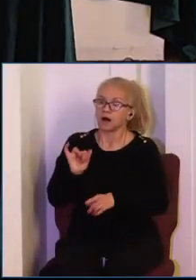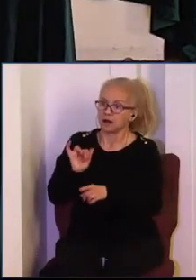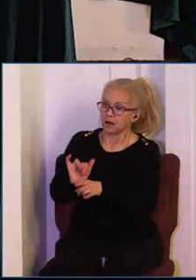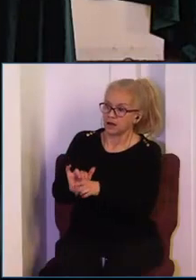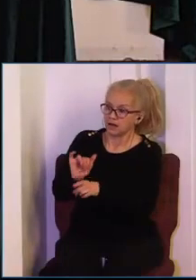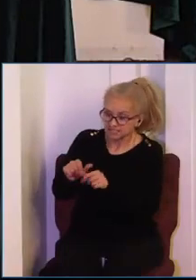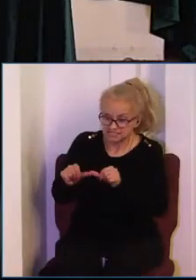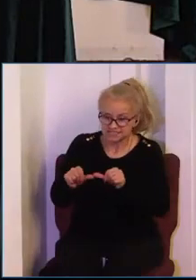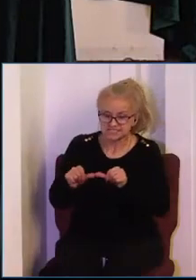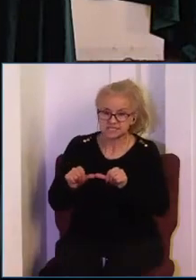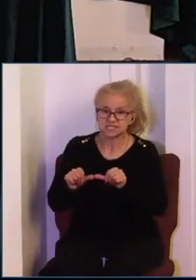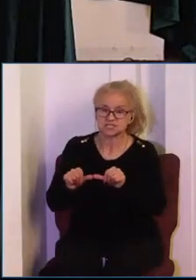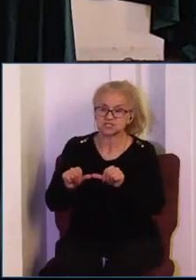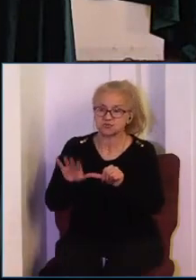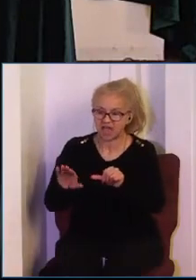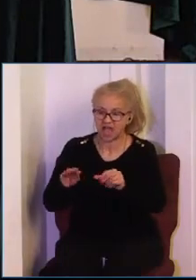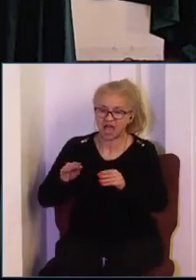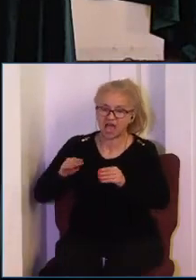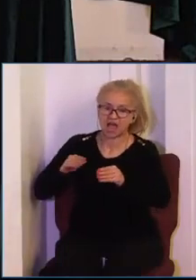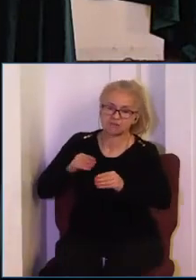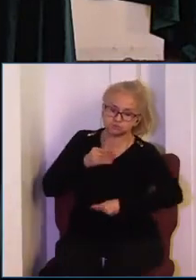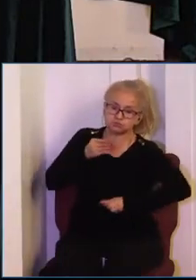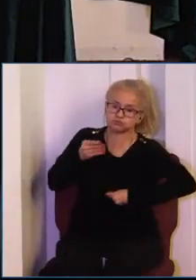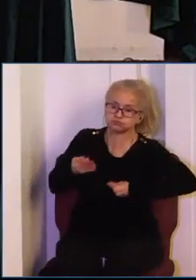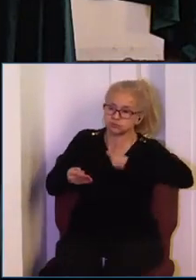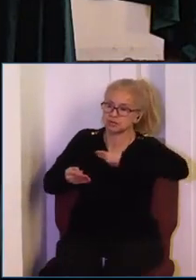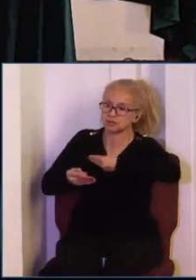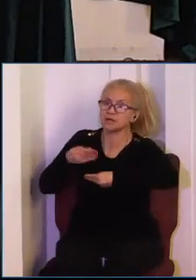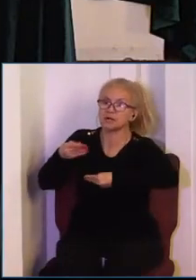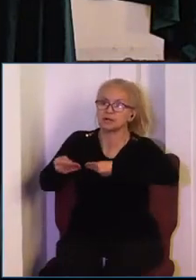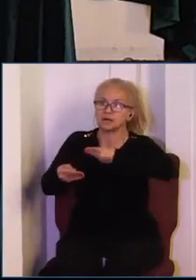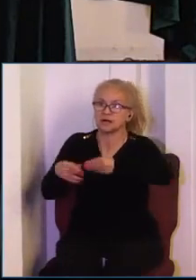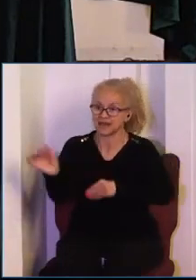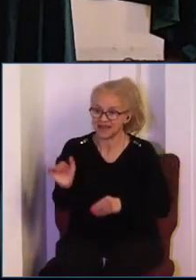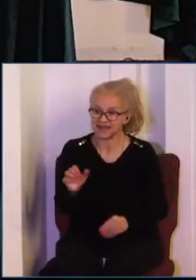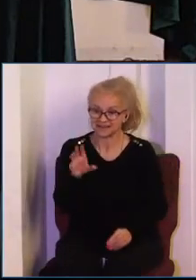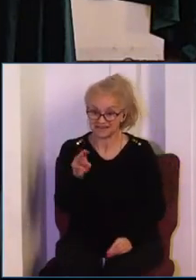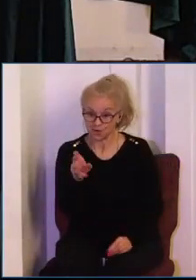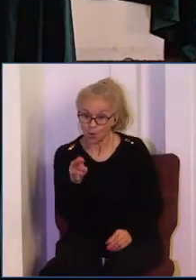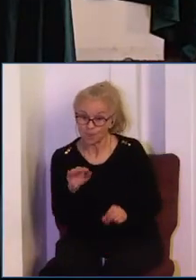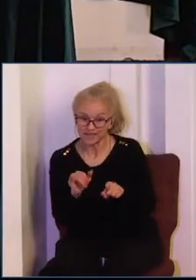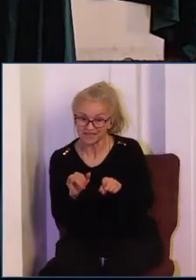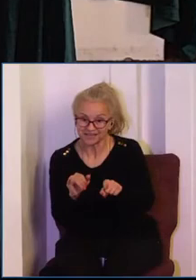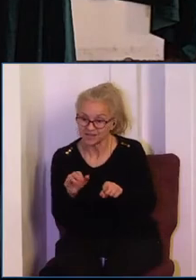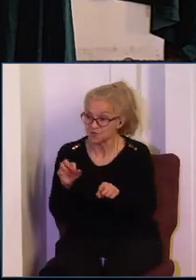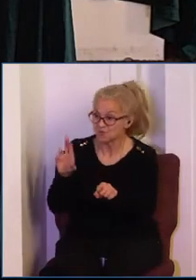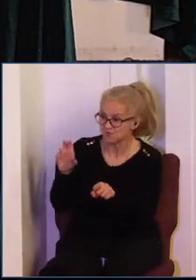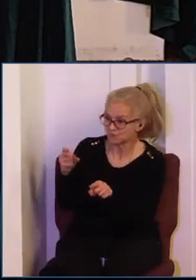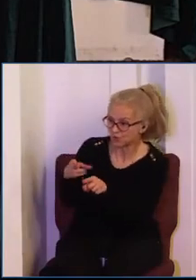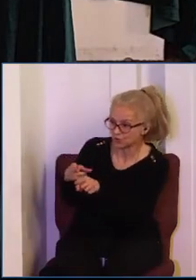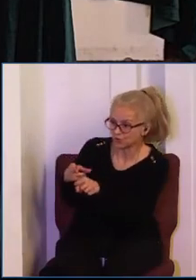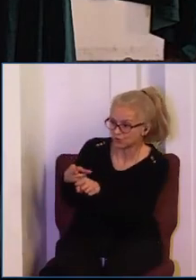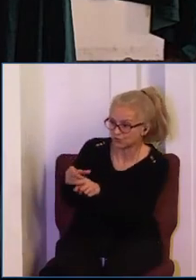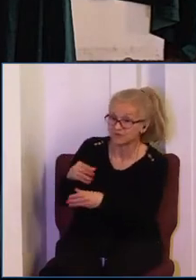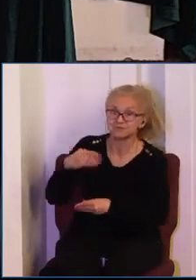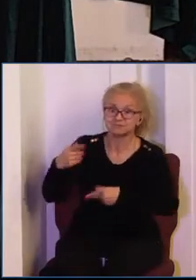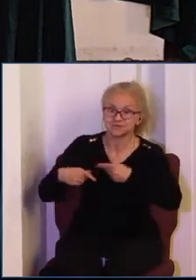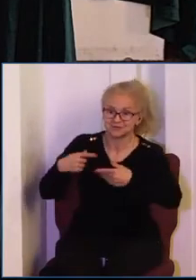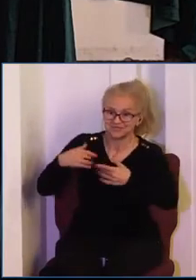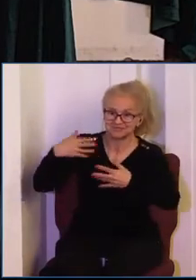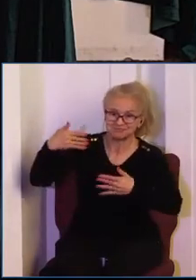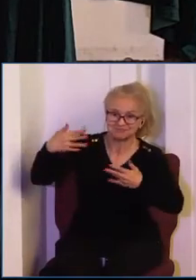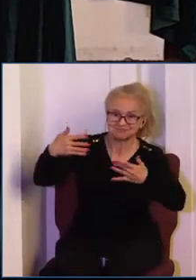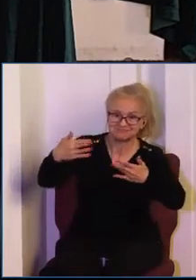continue that legacy, just like Naomi through Ruth on down to Jesus